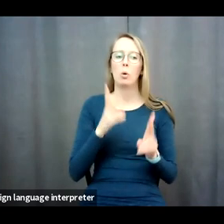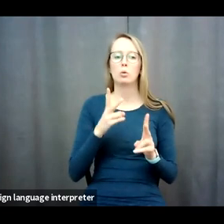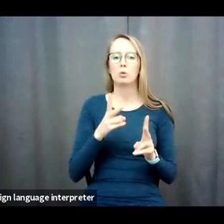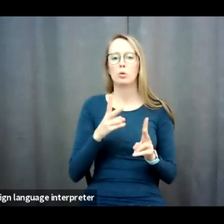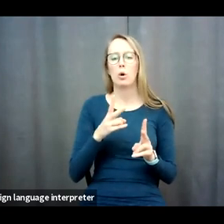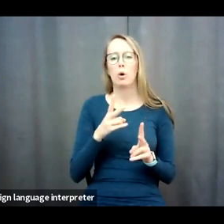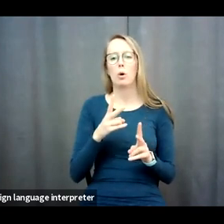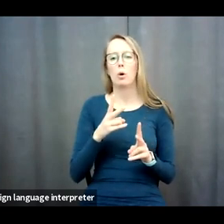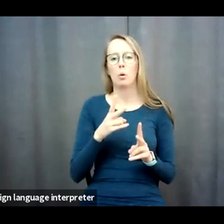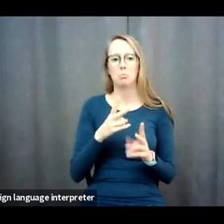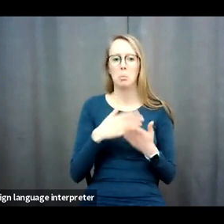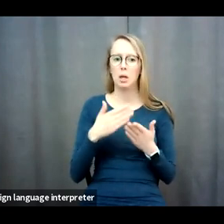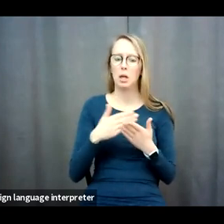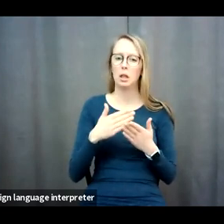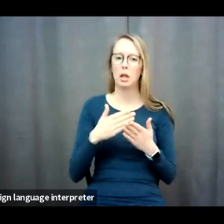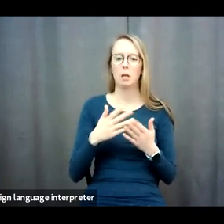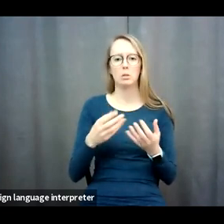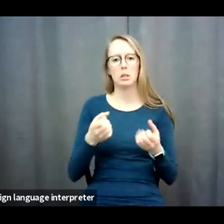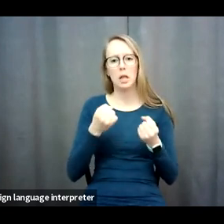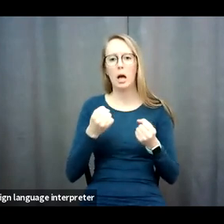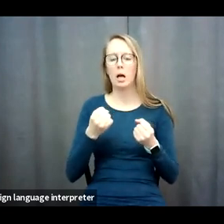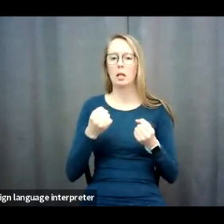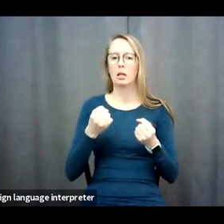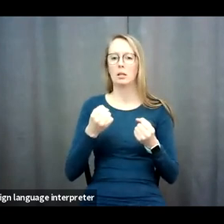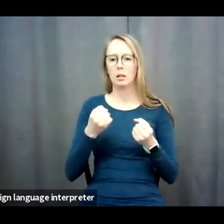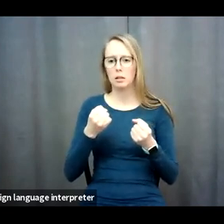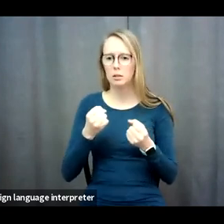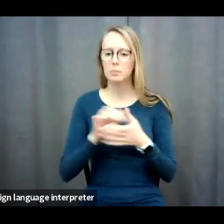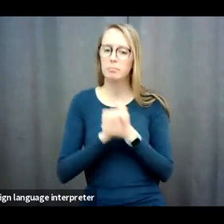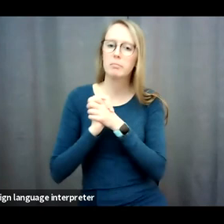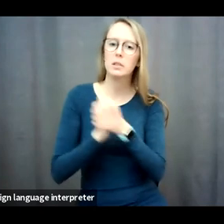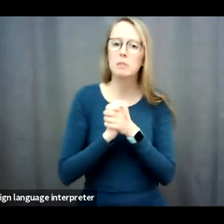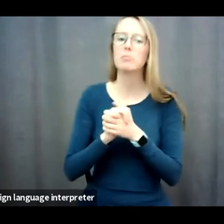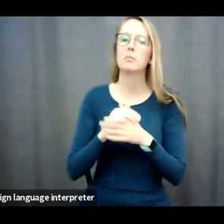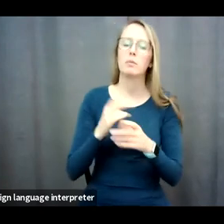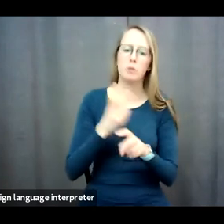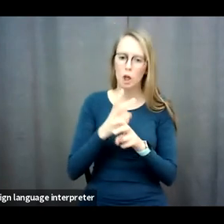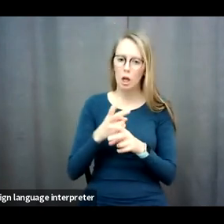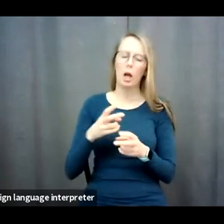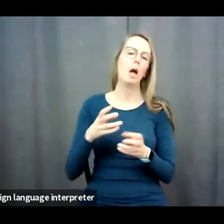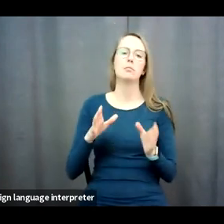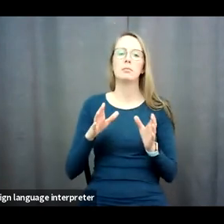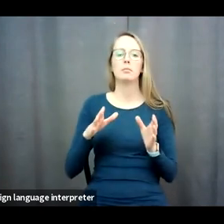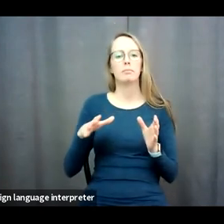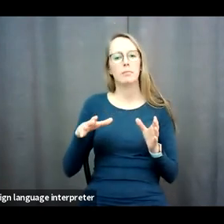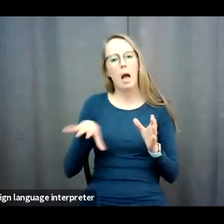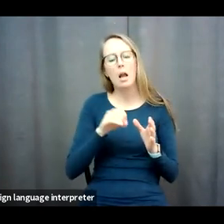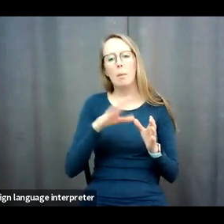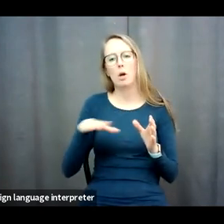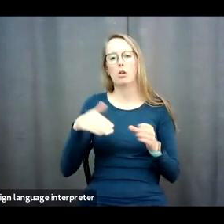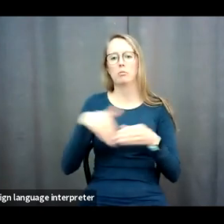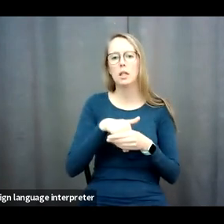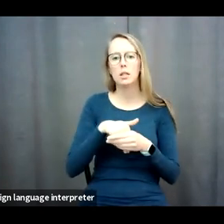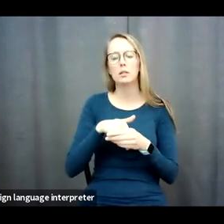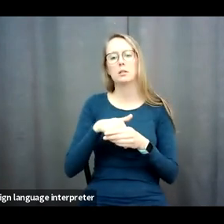very strong commitment to ensure that all children are included and that all children participate.